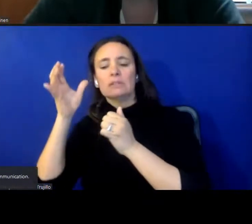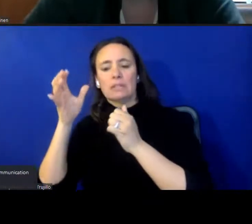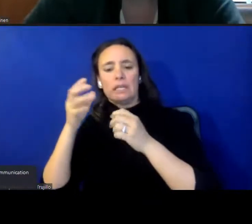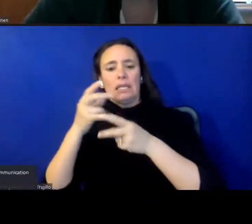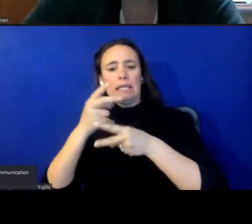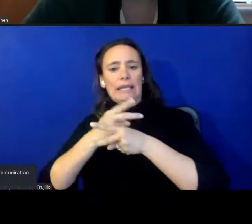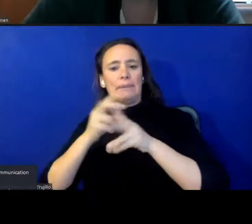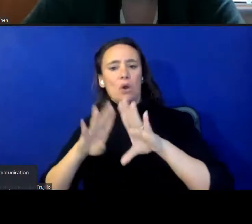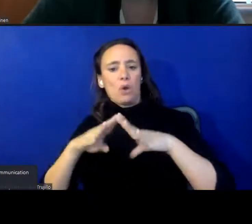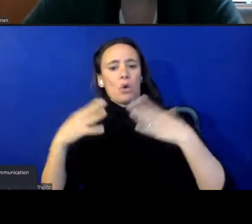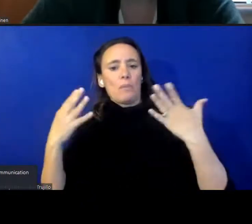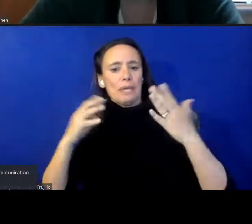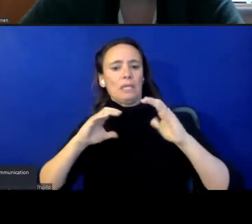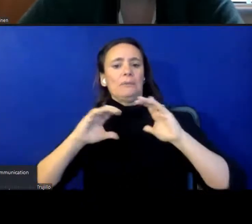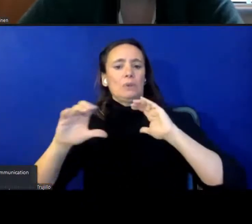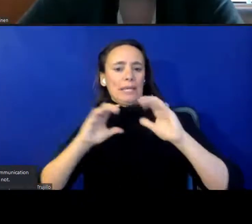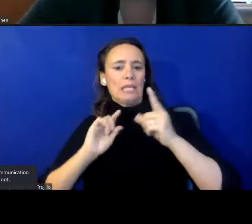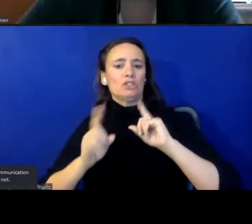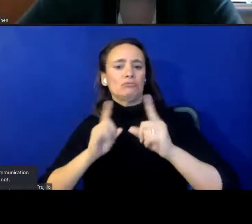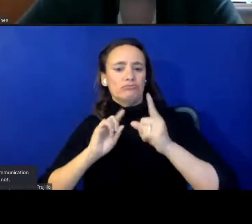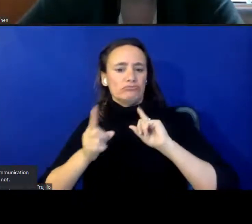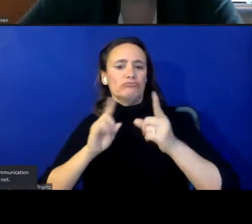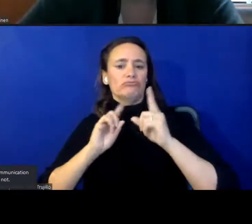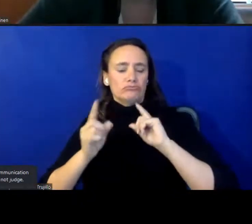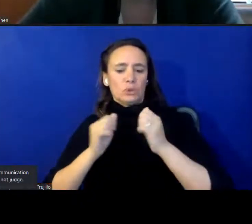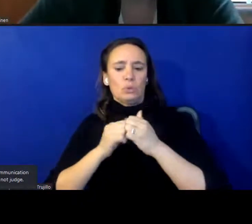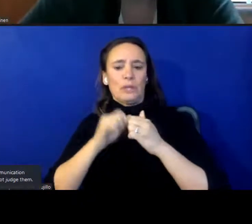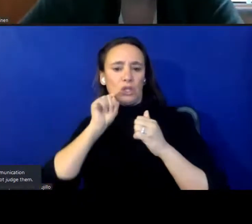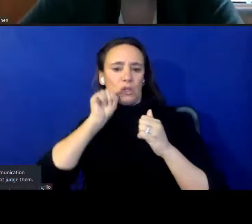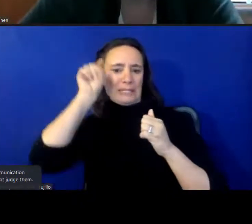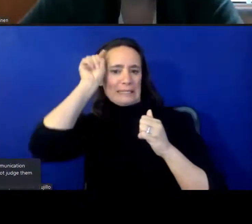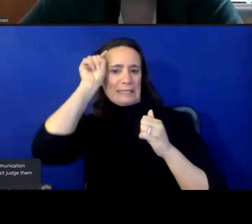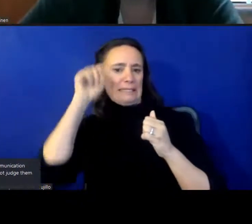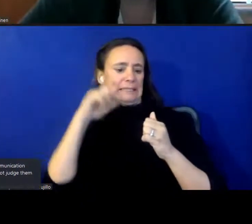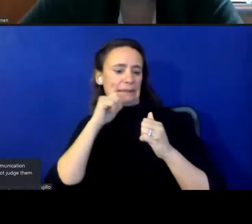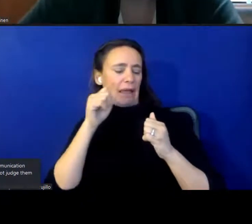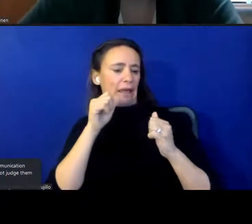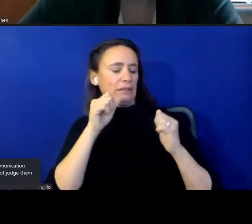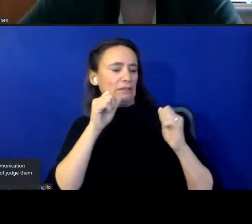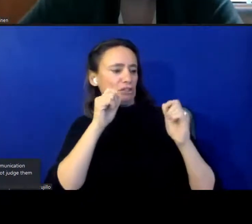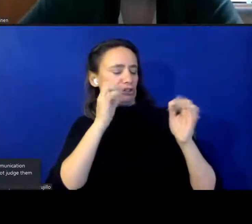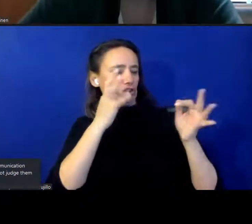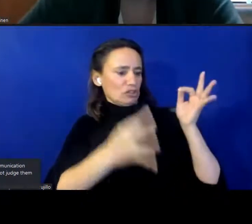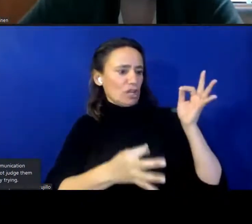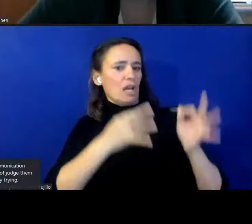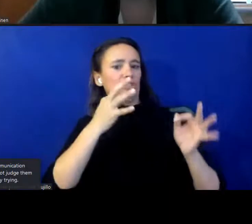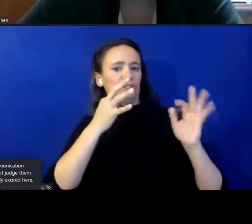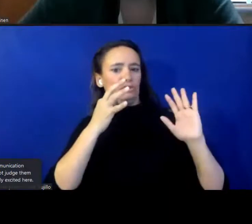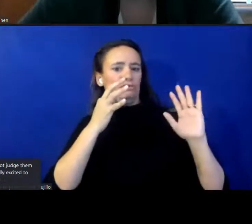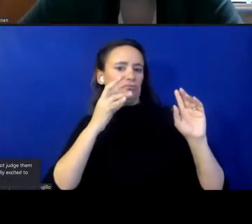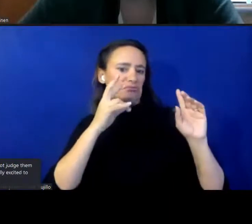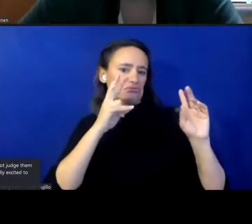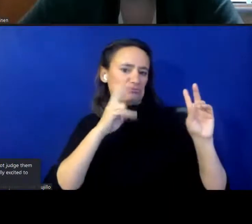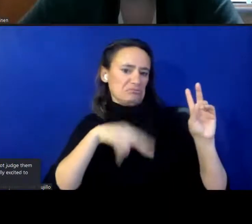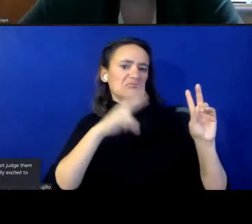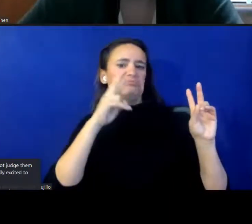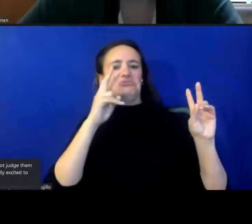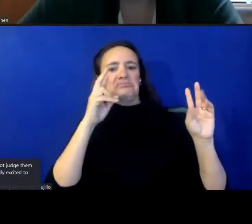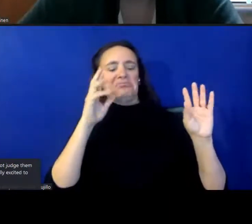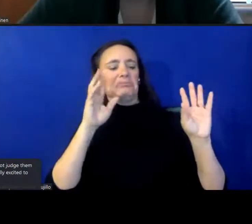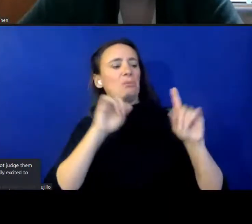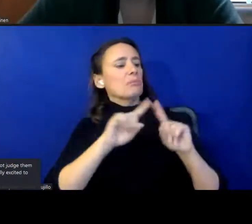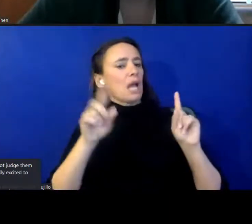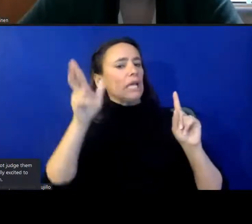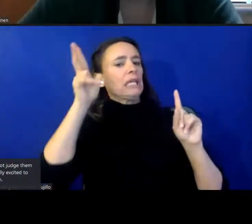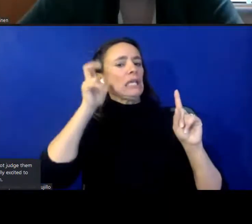with your teenager and not judge them for what they say to you, but really try to hear them and, you know,